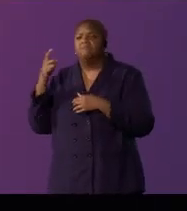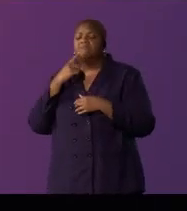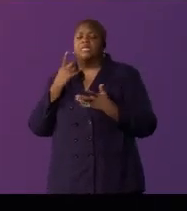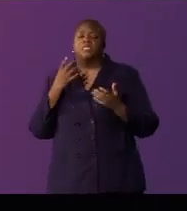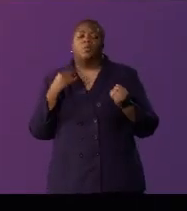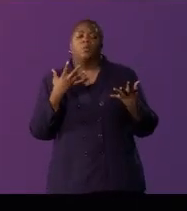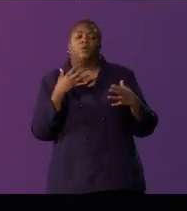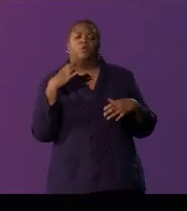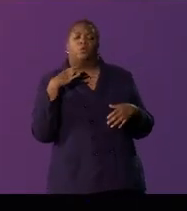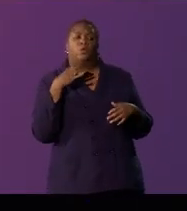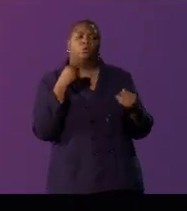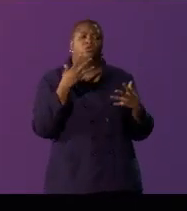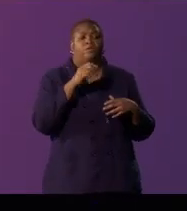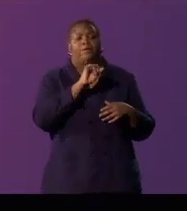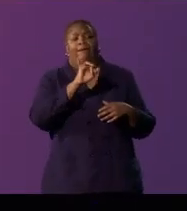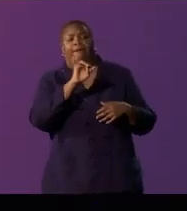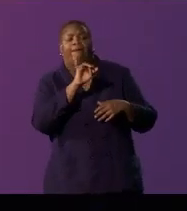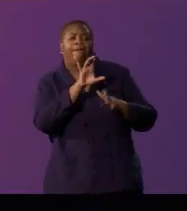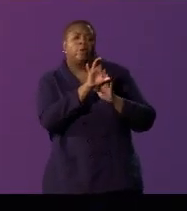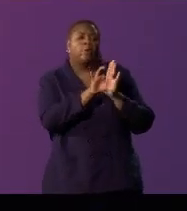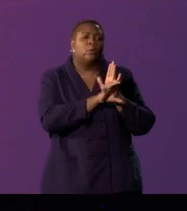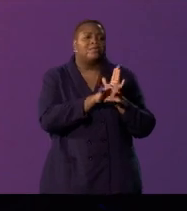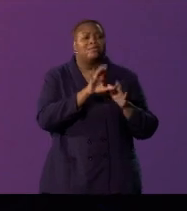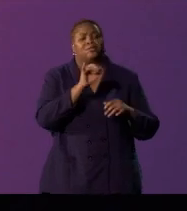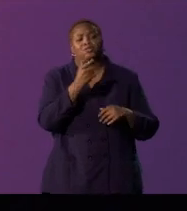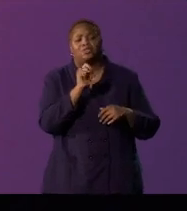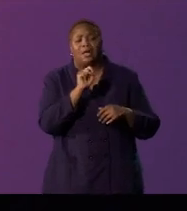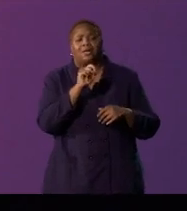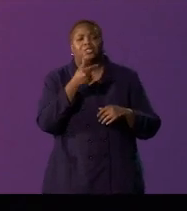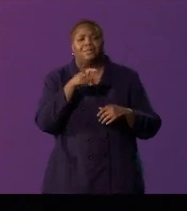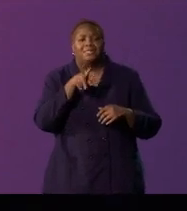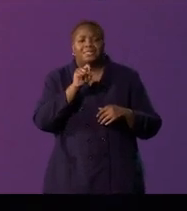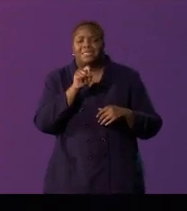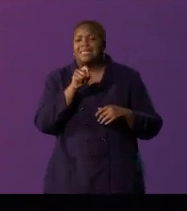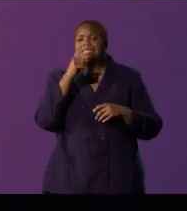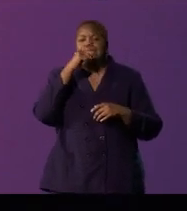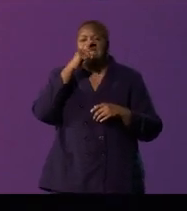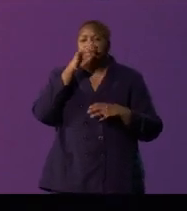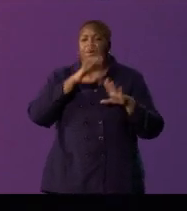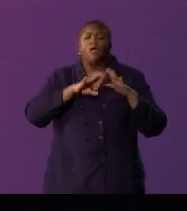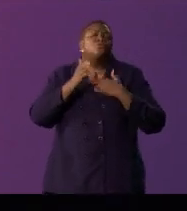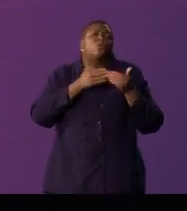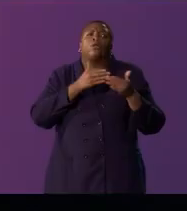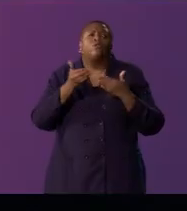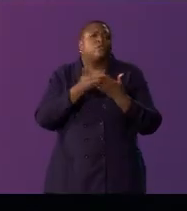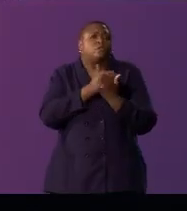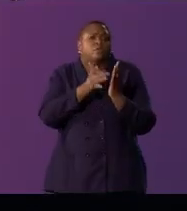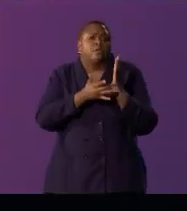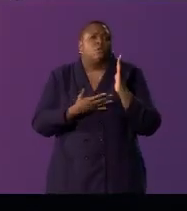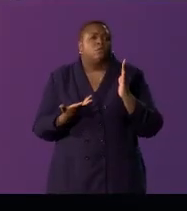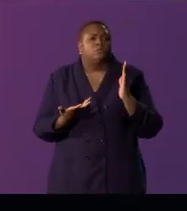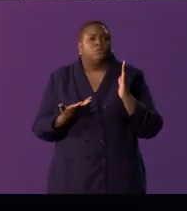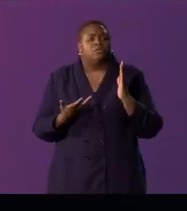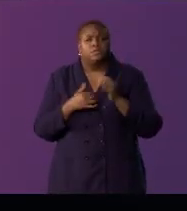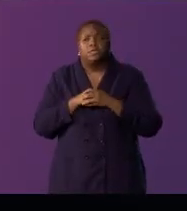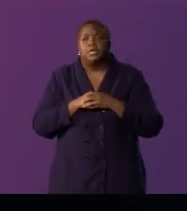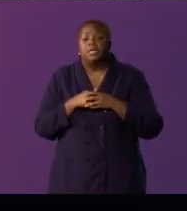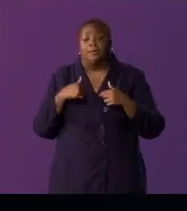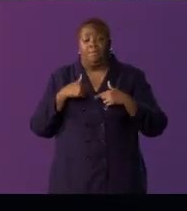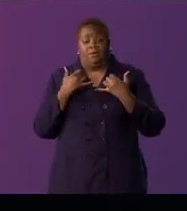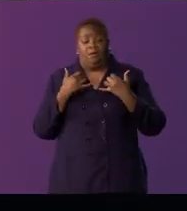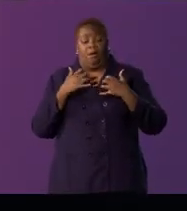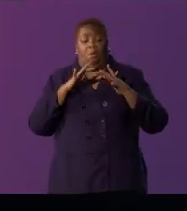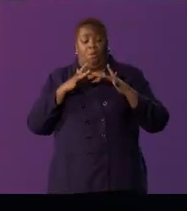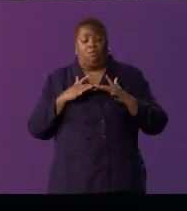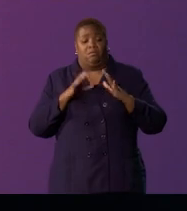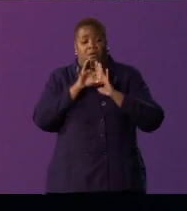give you courses in AI, ChatGPT, synthetic biology, whatever the new technologies are. But I think today with online